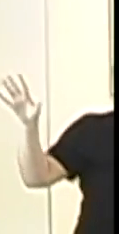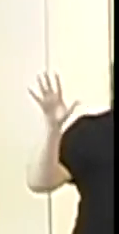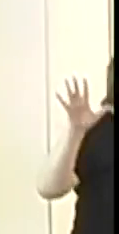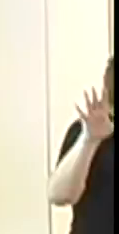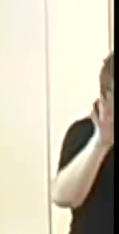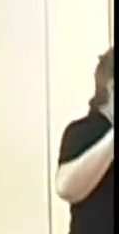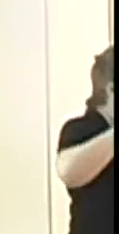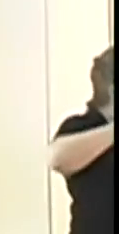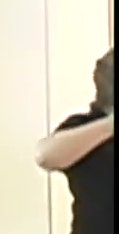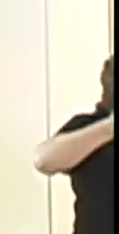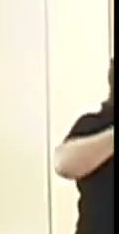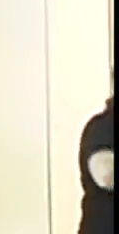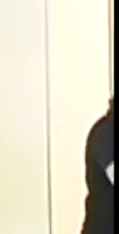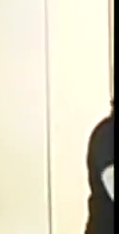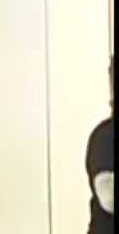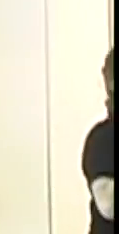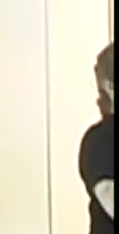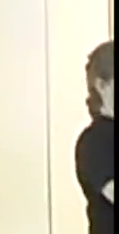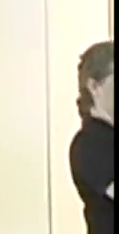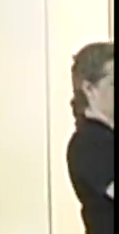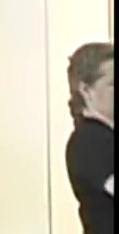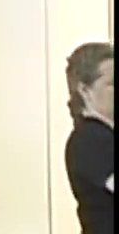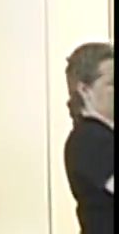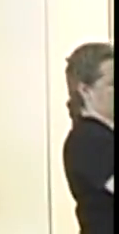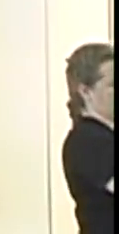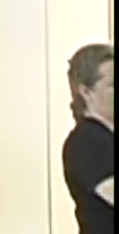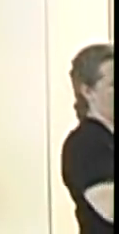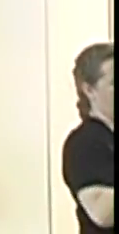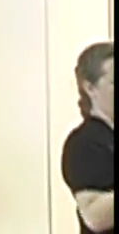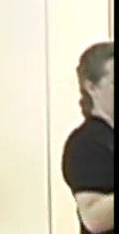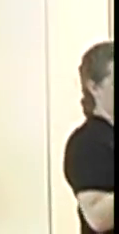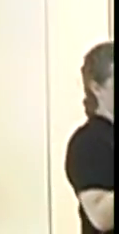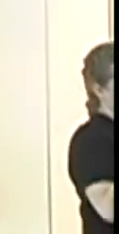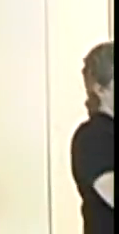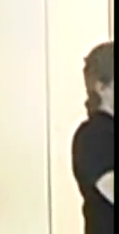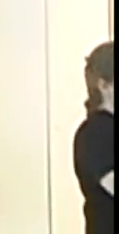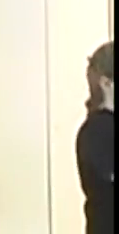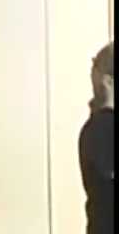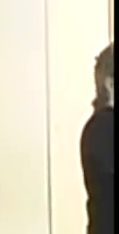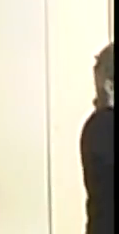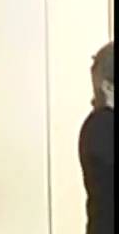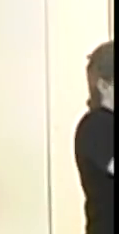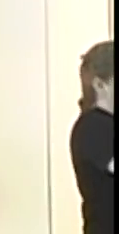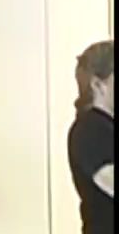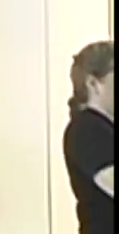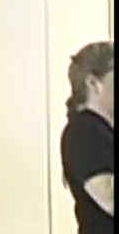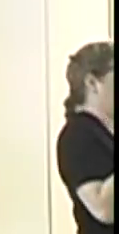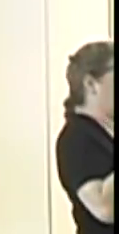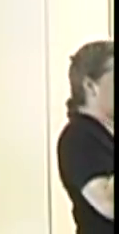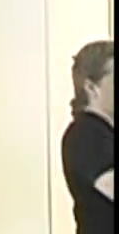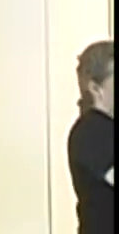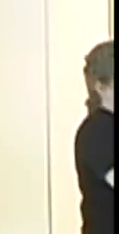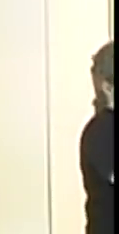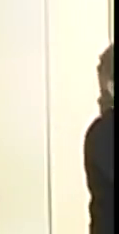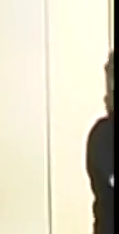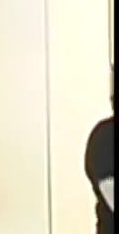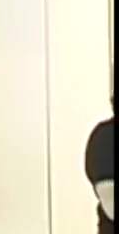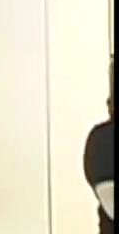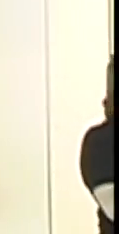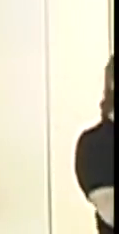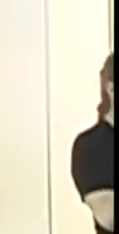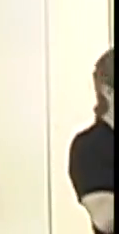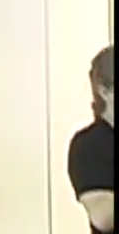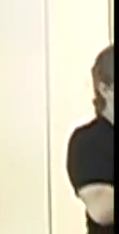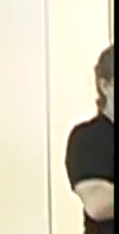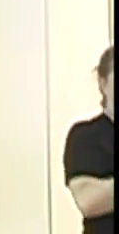there's really insufficient data. And there's a kind of longer story that I could get into about what happens at the second knuckles.